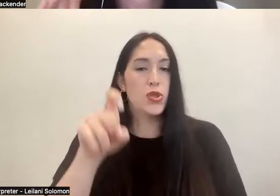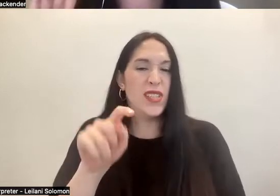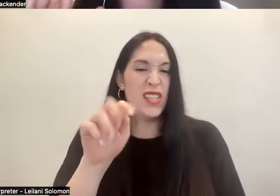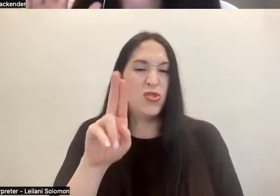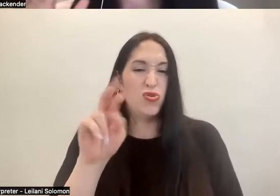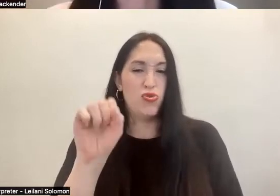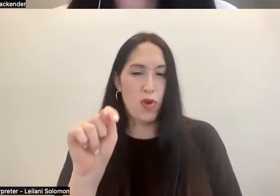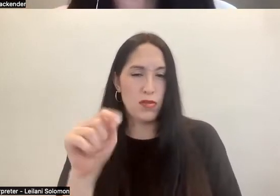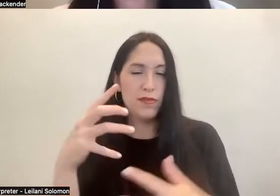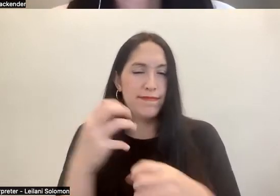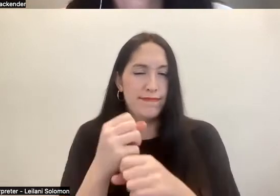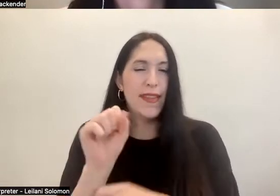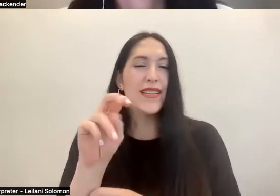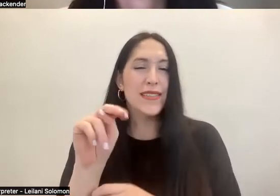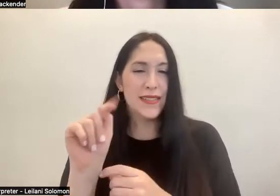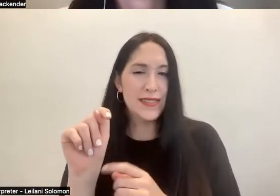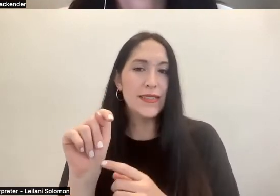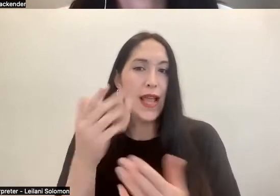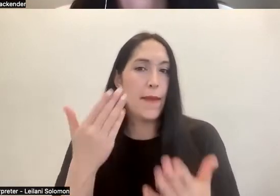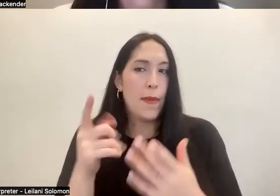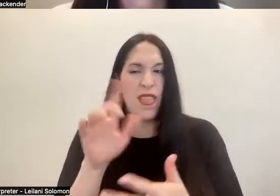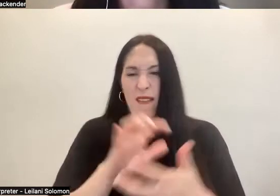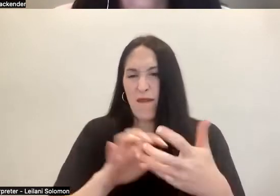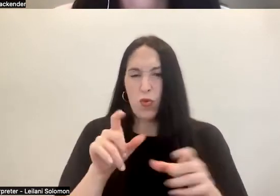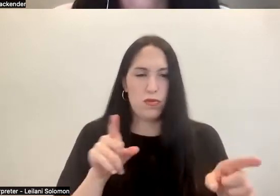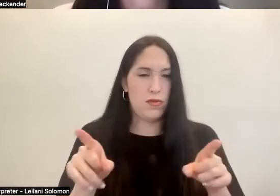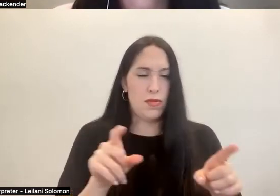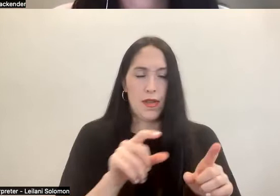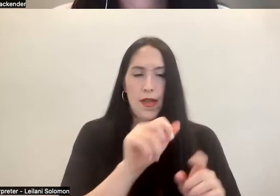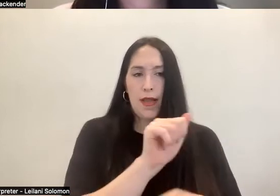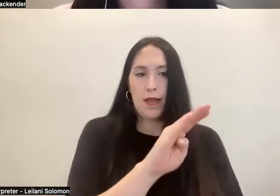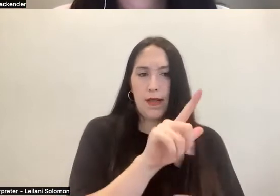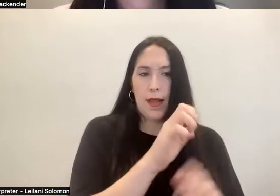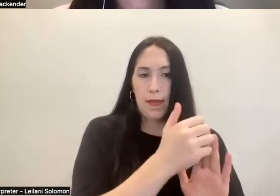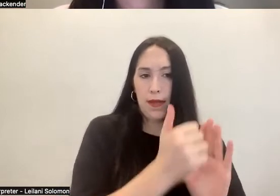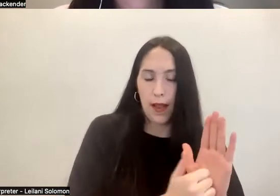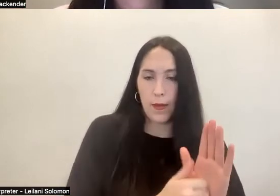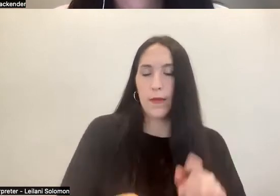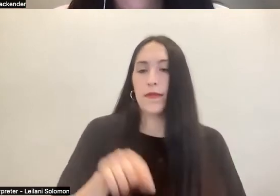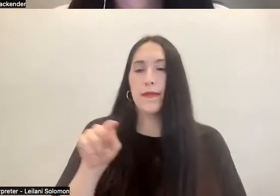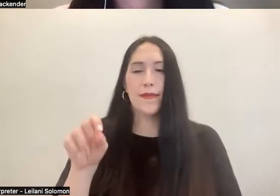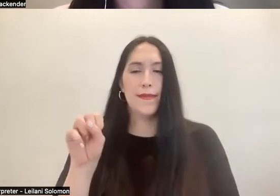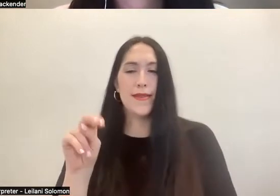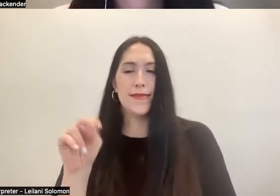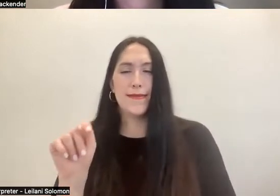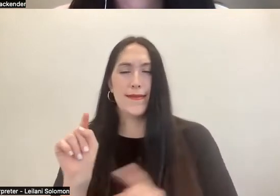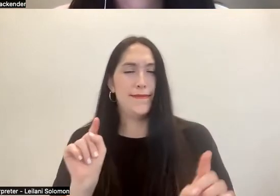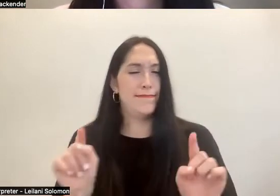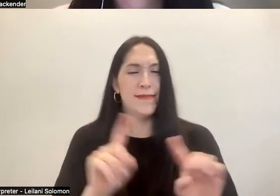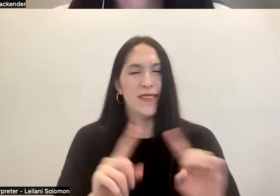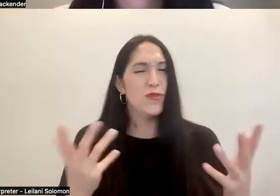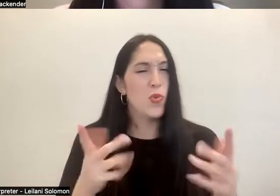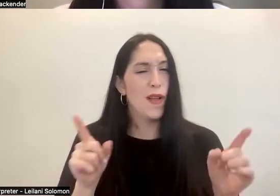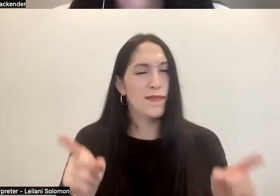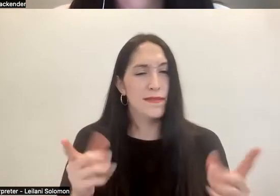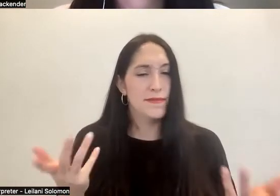through what is the biggest difference between ABLE accounts and special needs trusts? Sure. So about 6